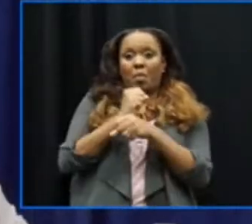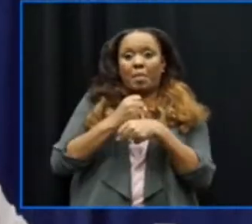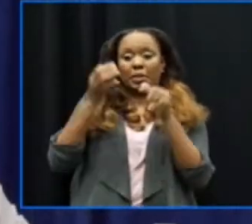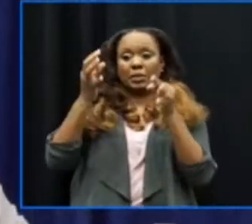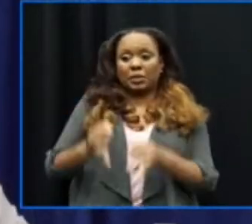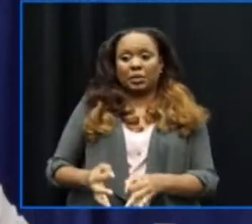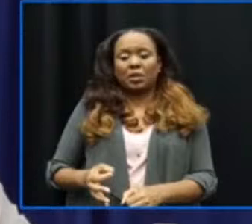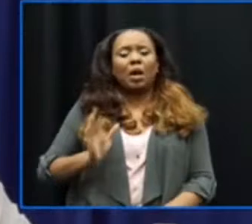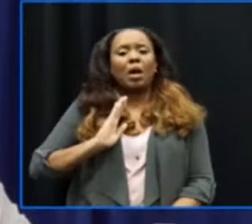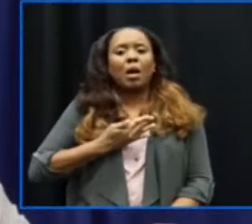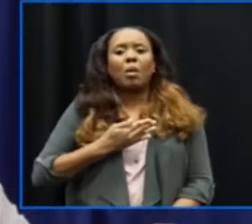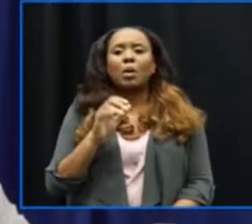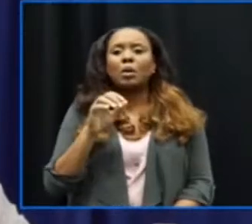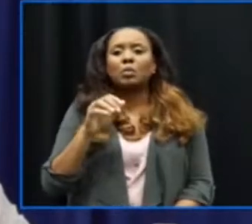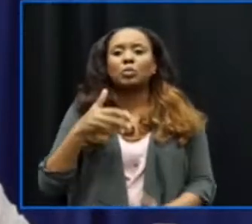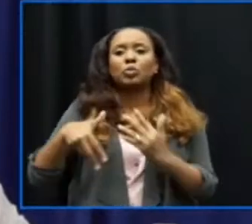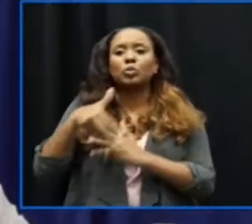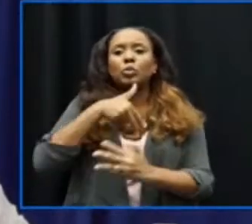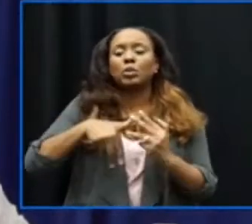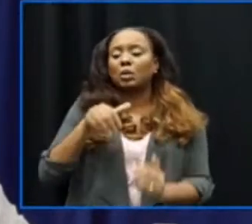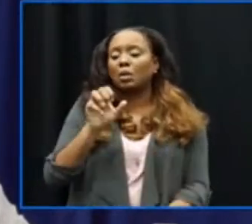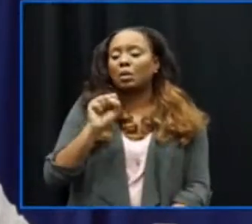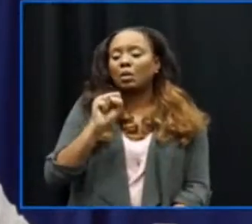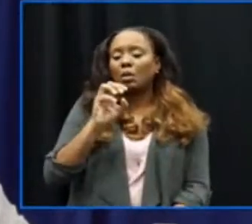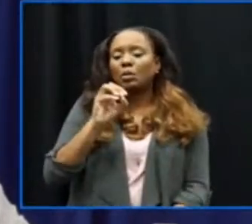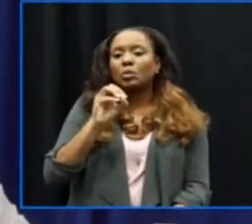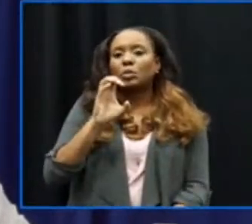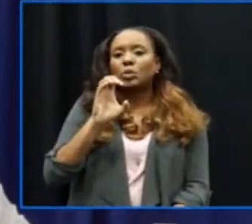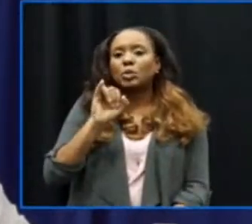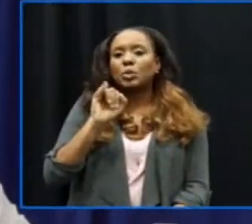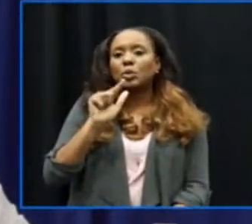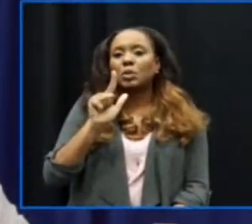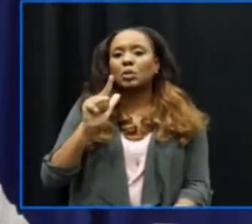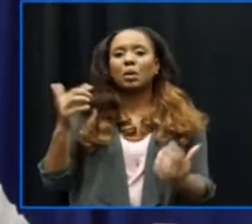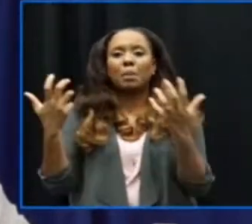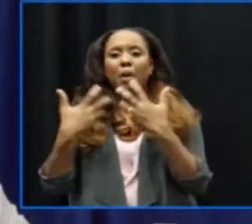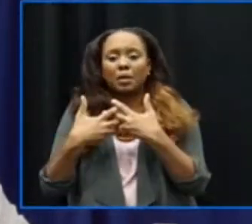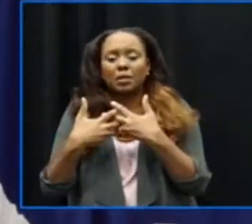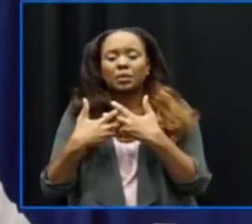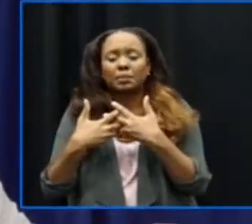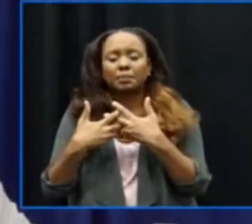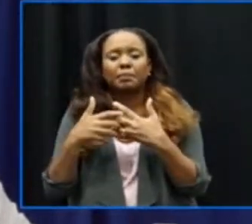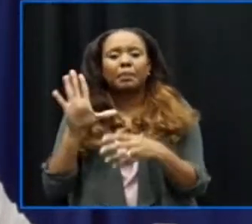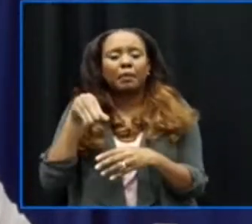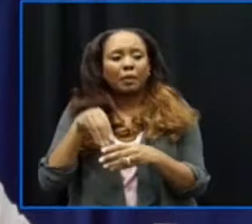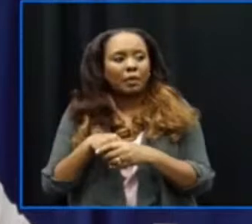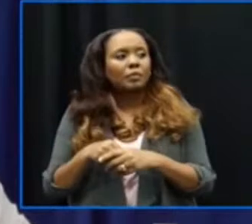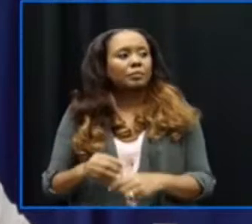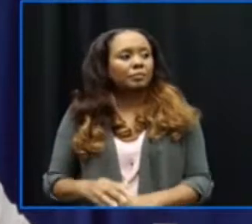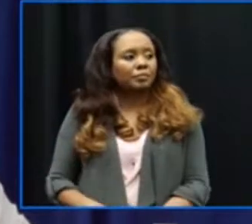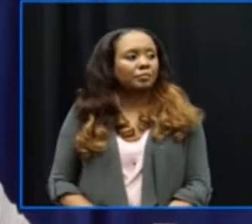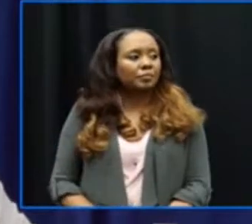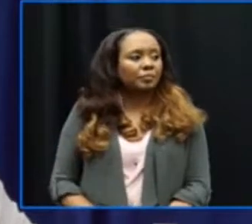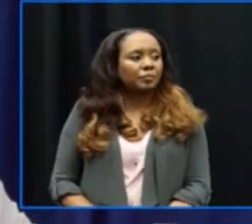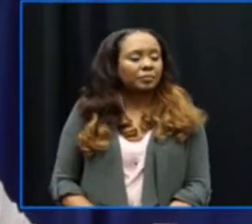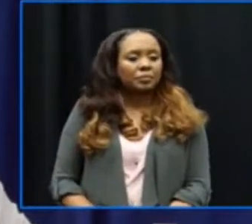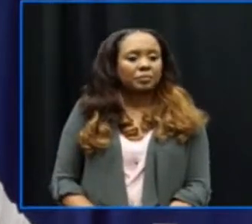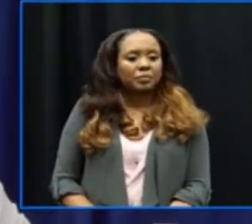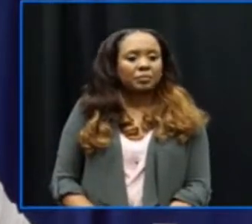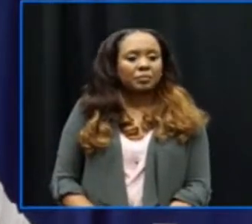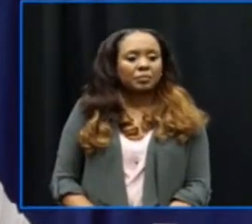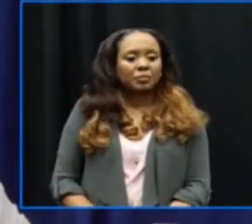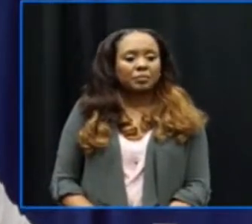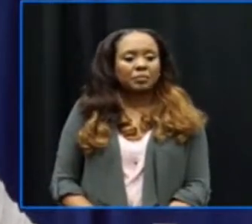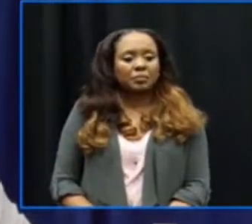part of who we are. Indeed, Mr. Adams spoke just now about the fact that